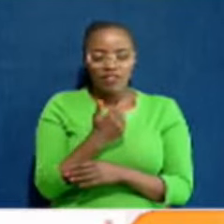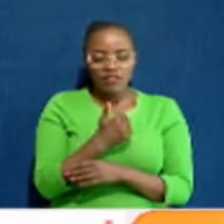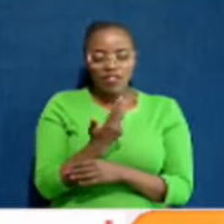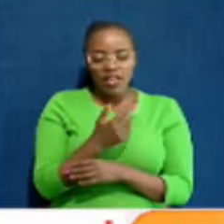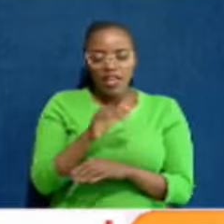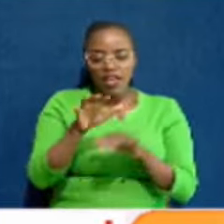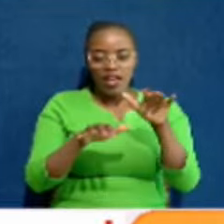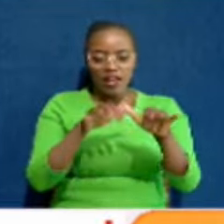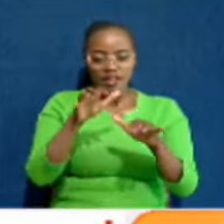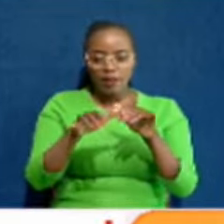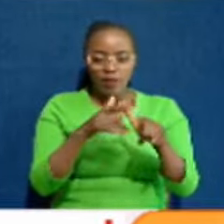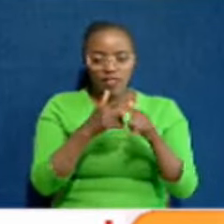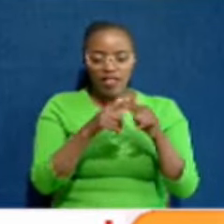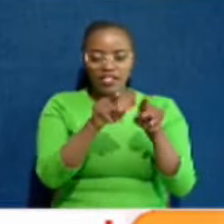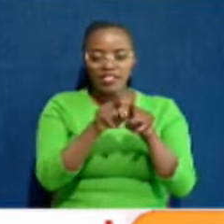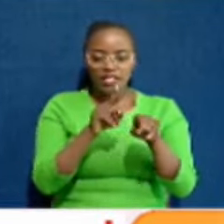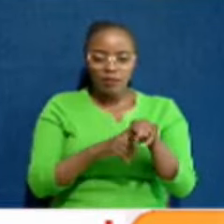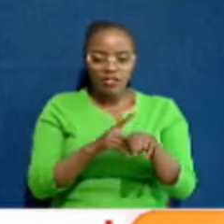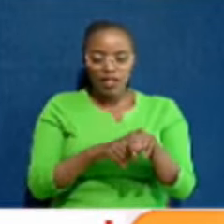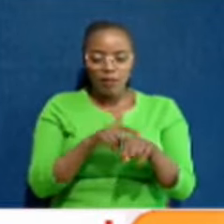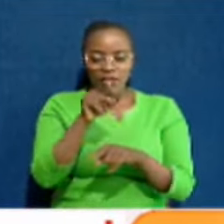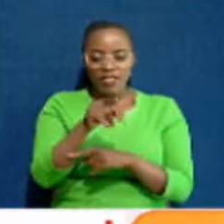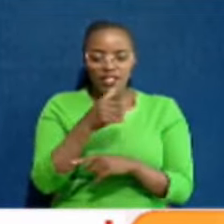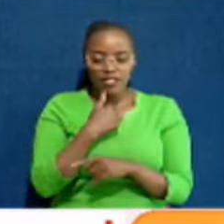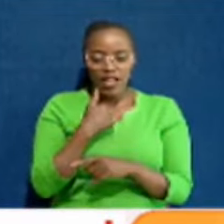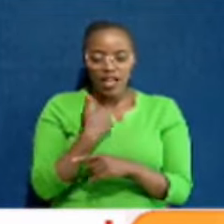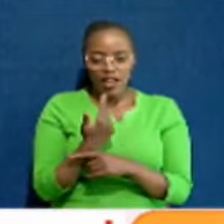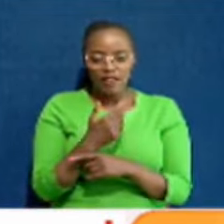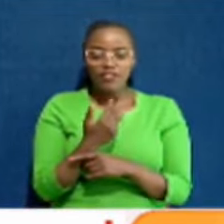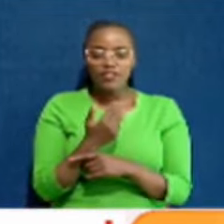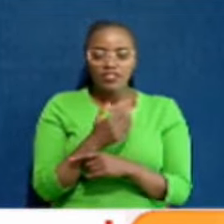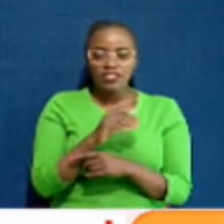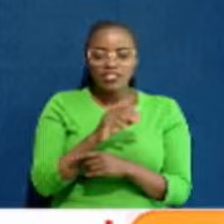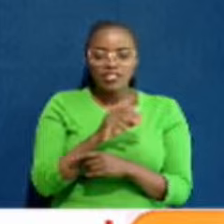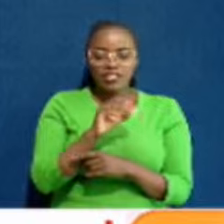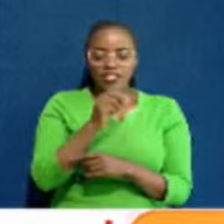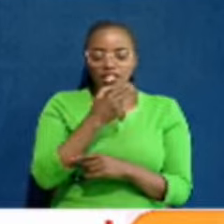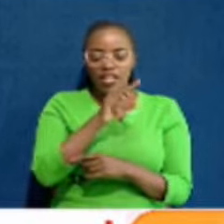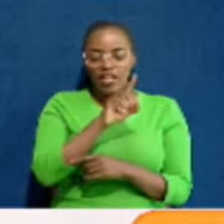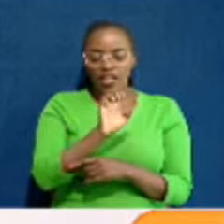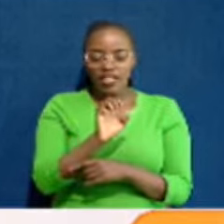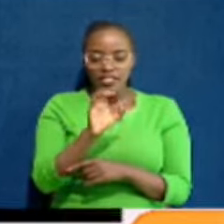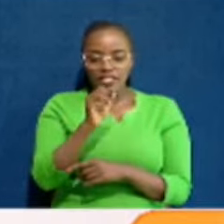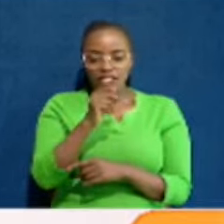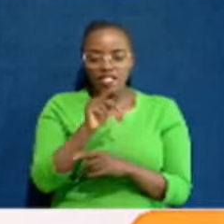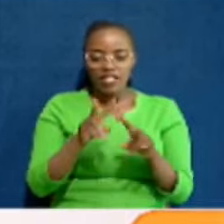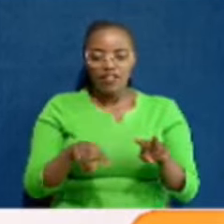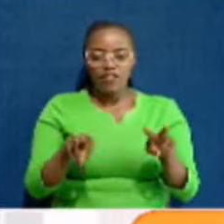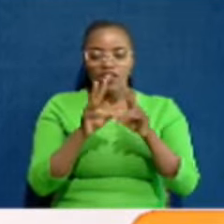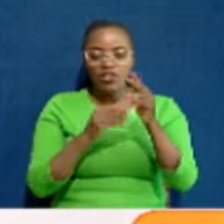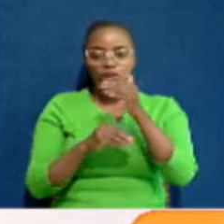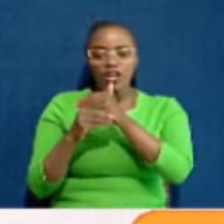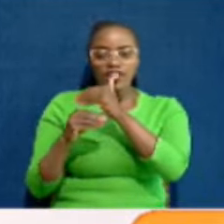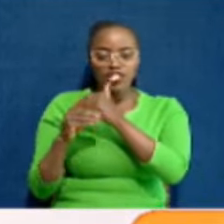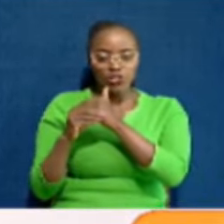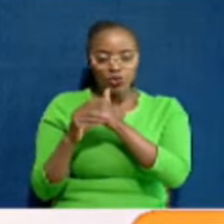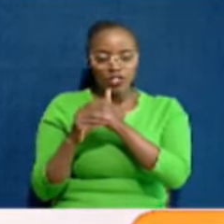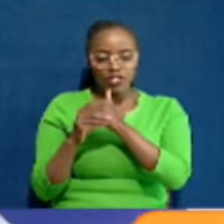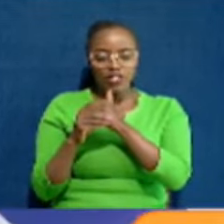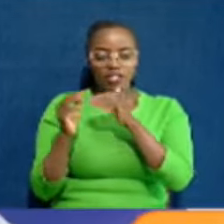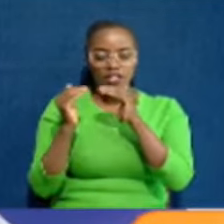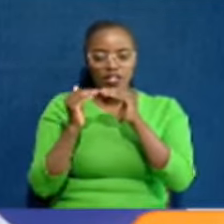are slaughtered, and yet that hide and skin doesn't reach the value addition